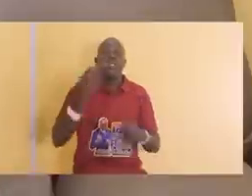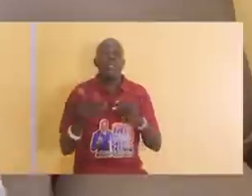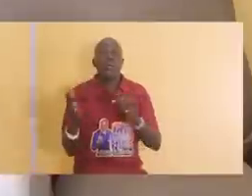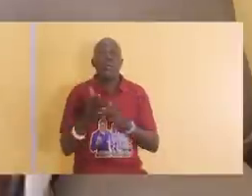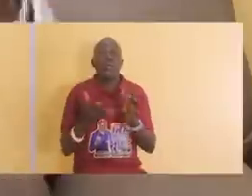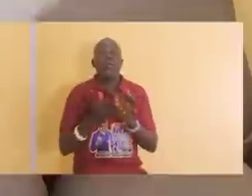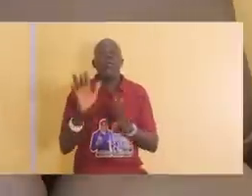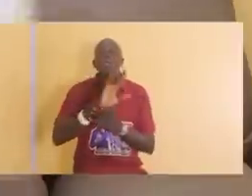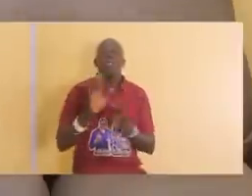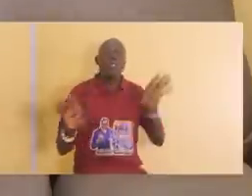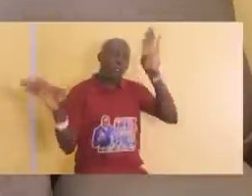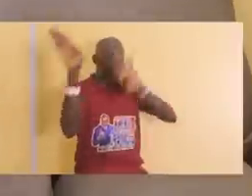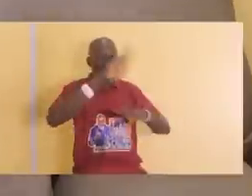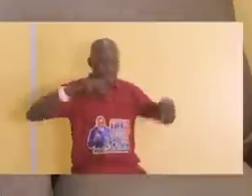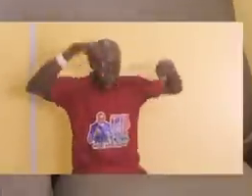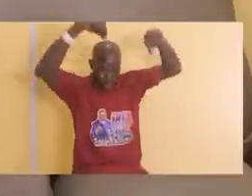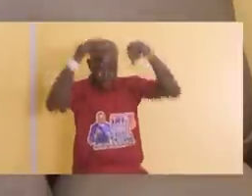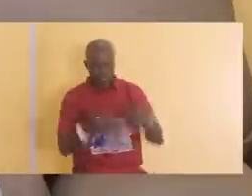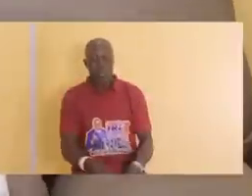Jesus.